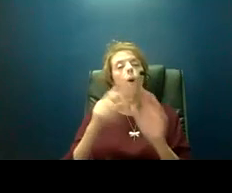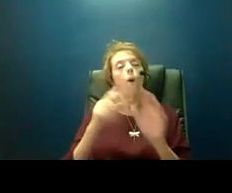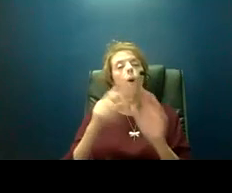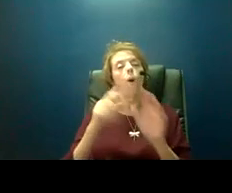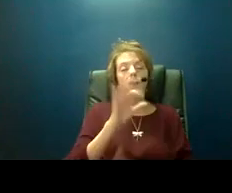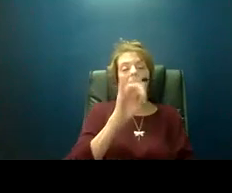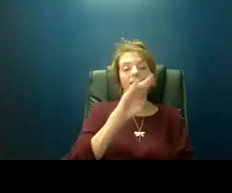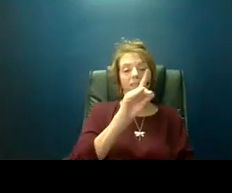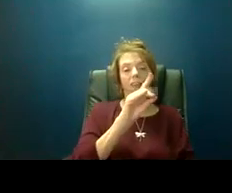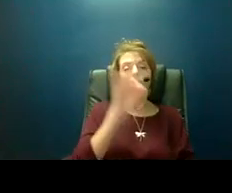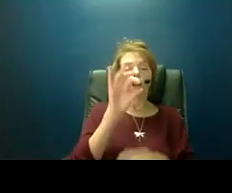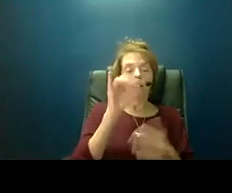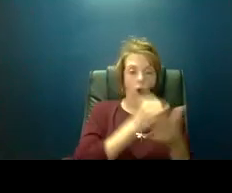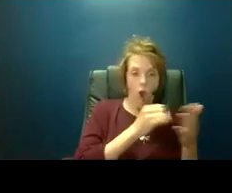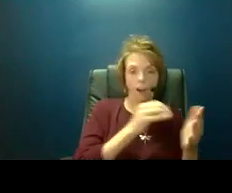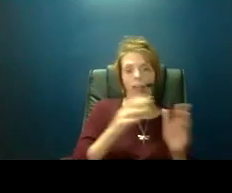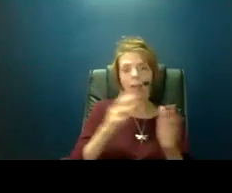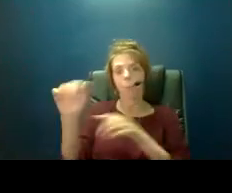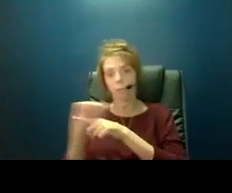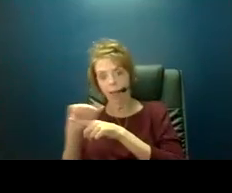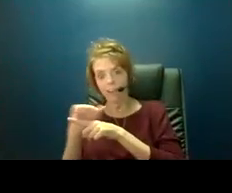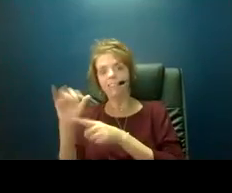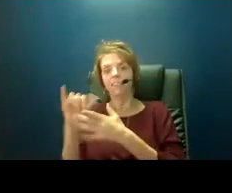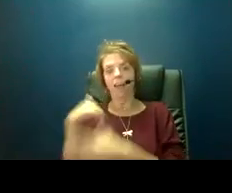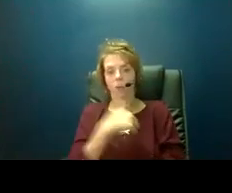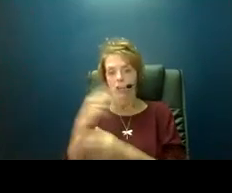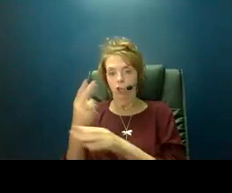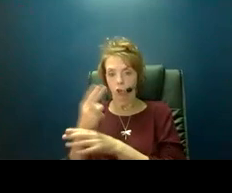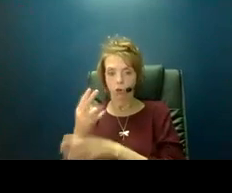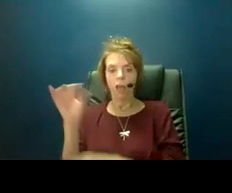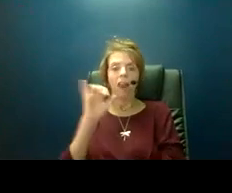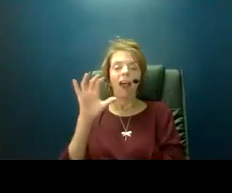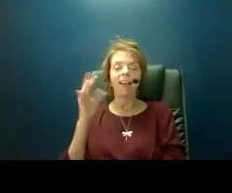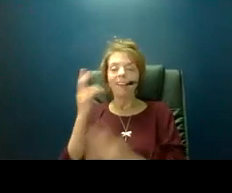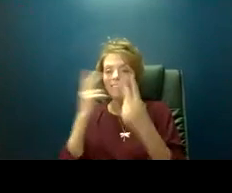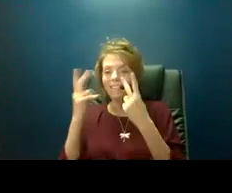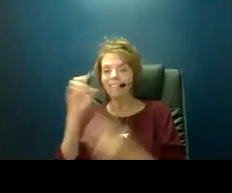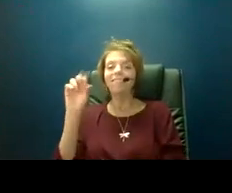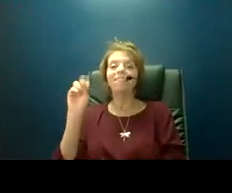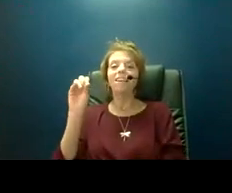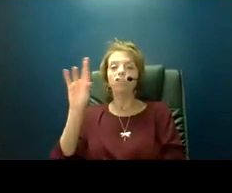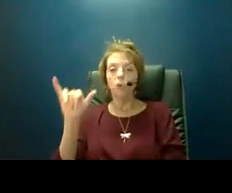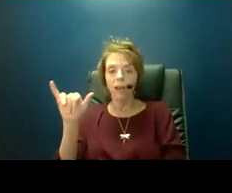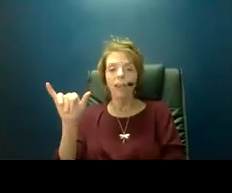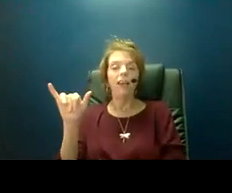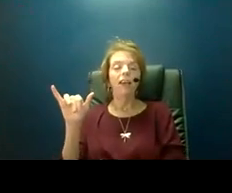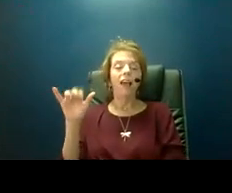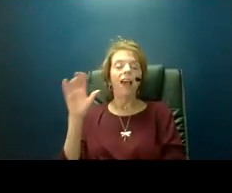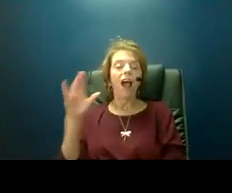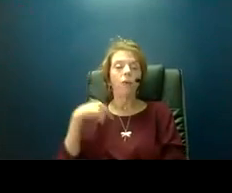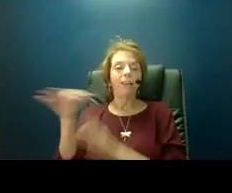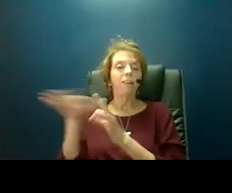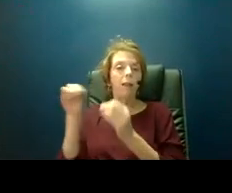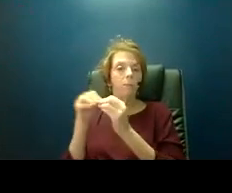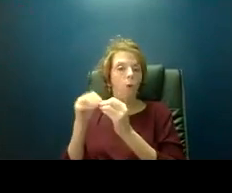and then the practices that we use, like the sensory input. And I'll get a little bit deeper into that later, but